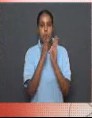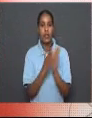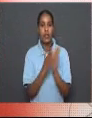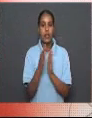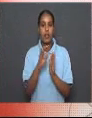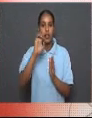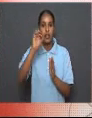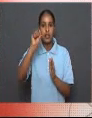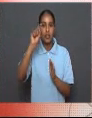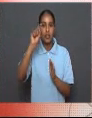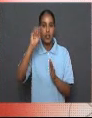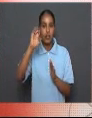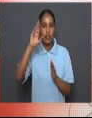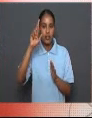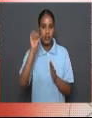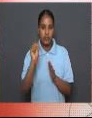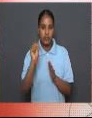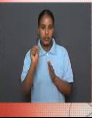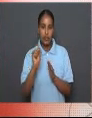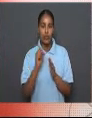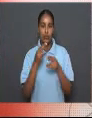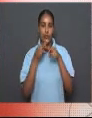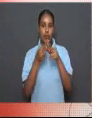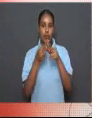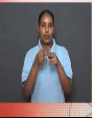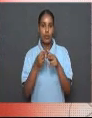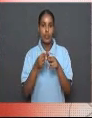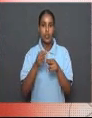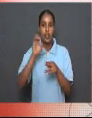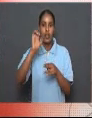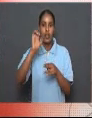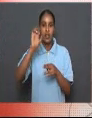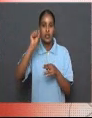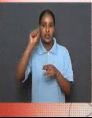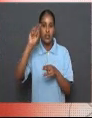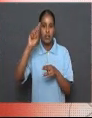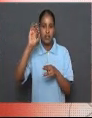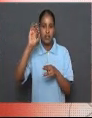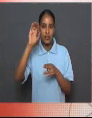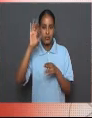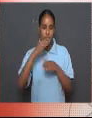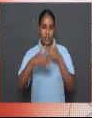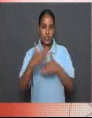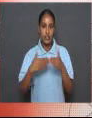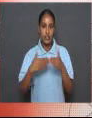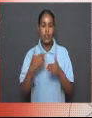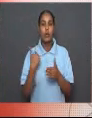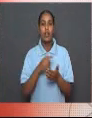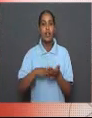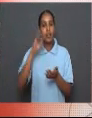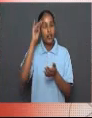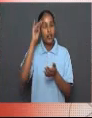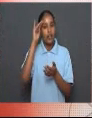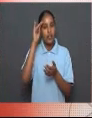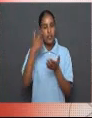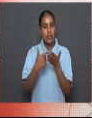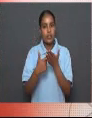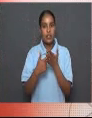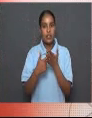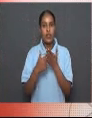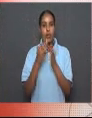preparing esters, which is called esterification. We learned that this